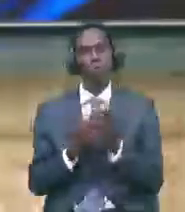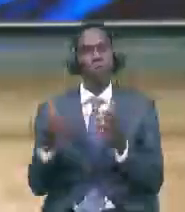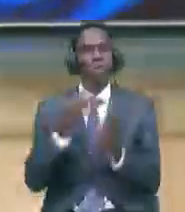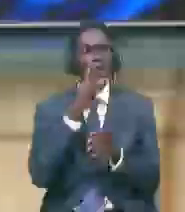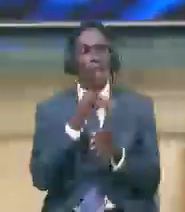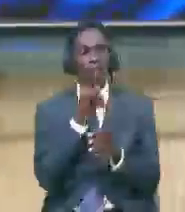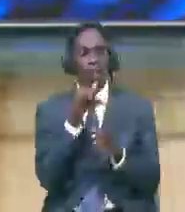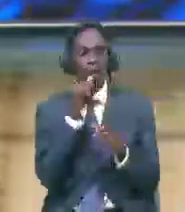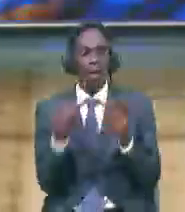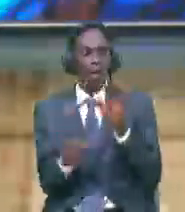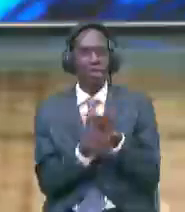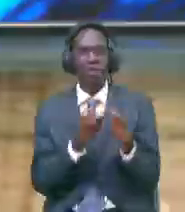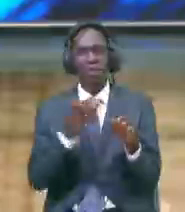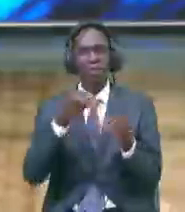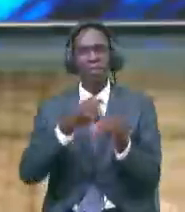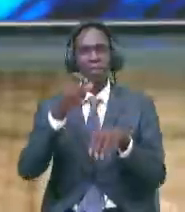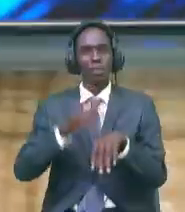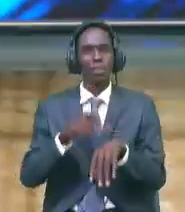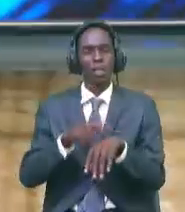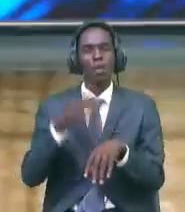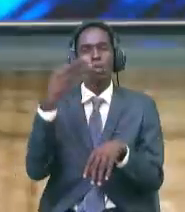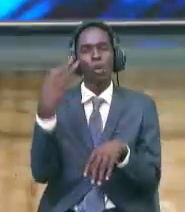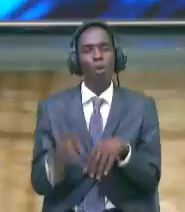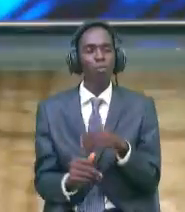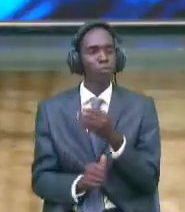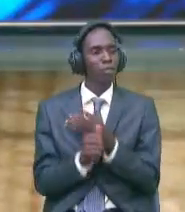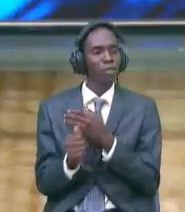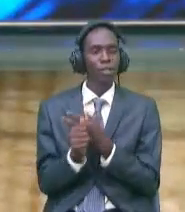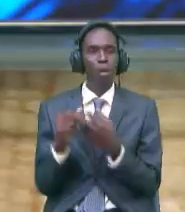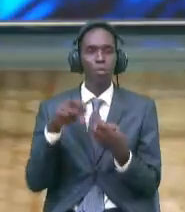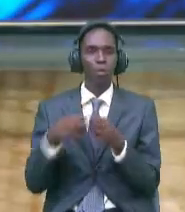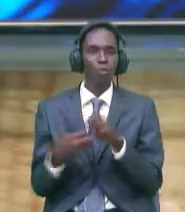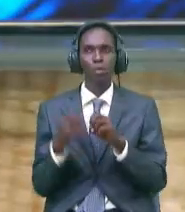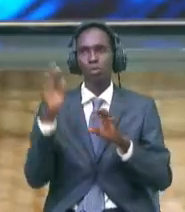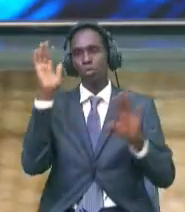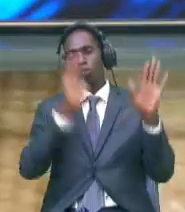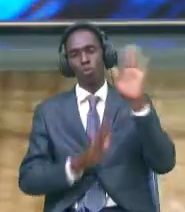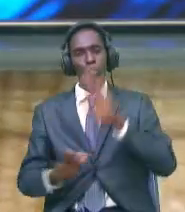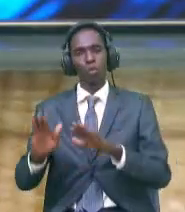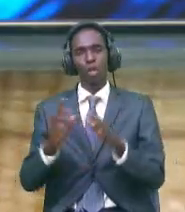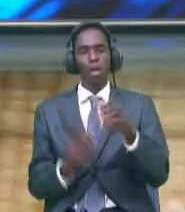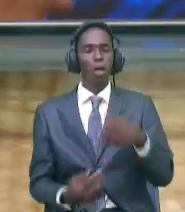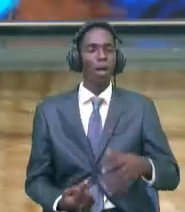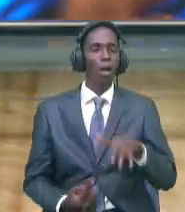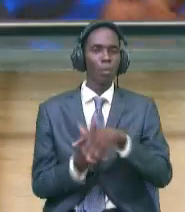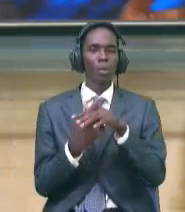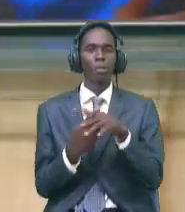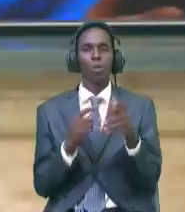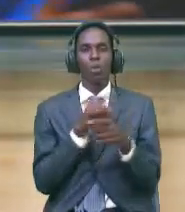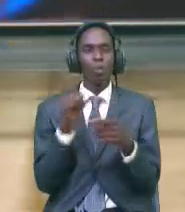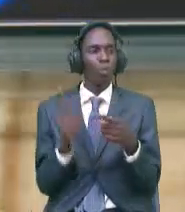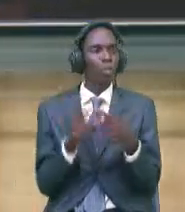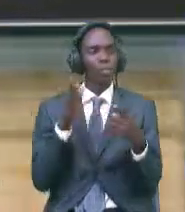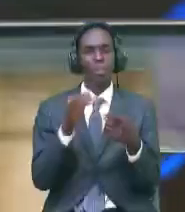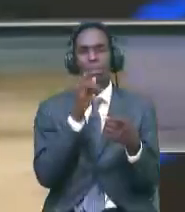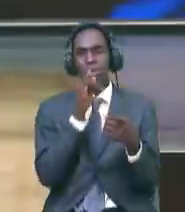from difficulty and from challenges. When challenges come for the preachers of the gospel, when challenges